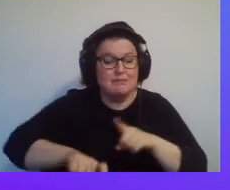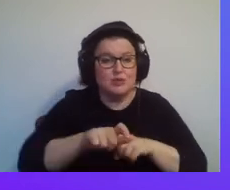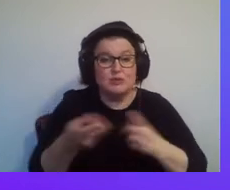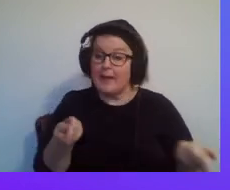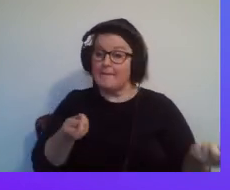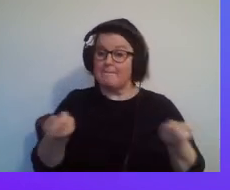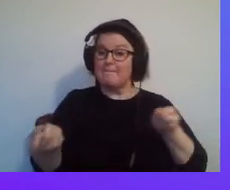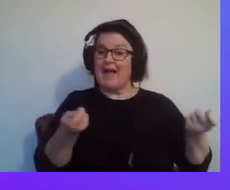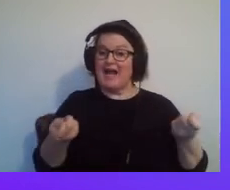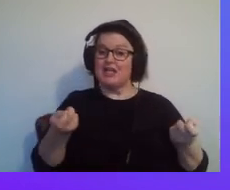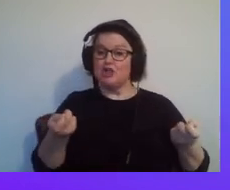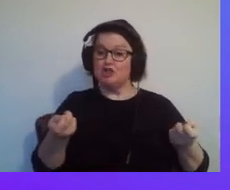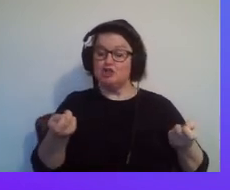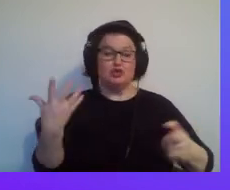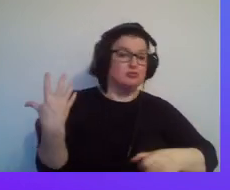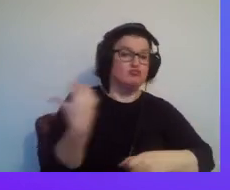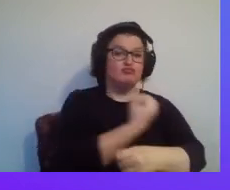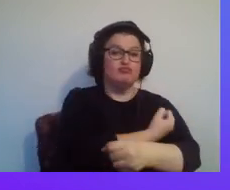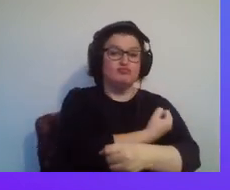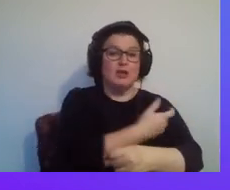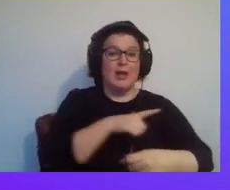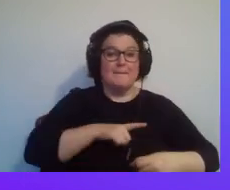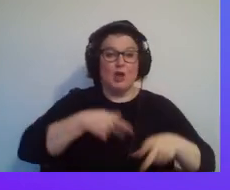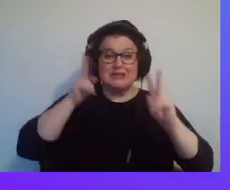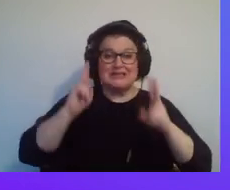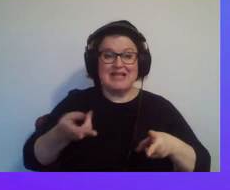the greatest impact on reducing death from the disease.